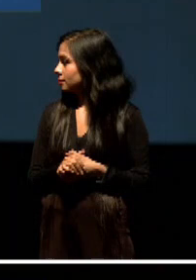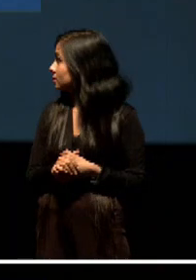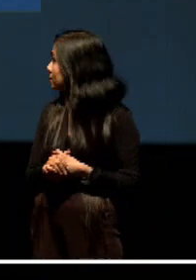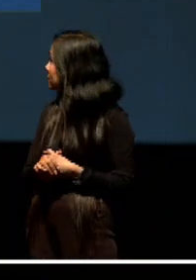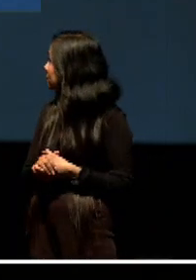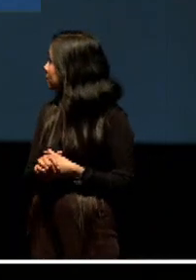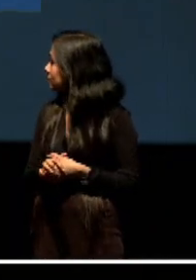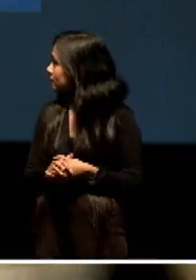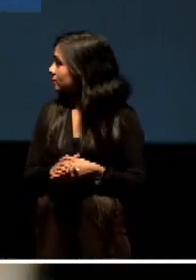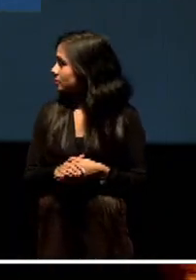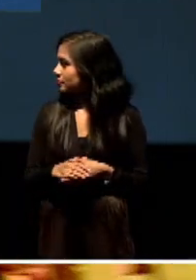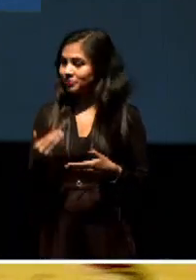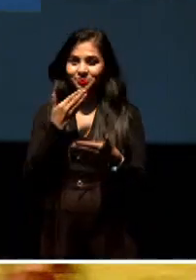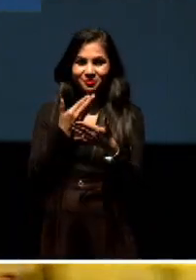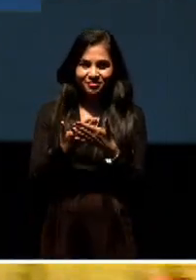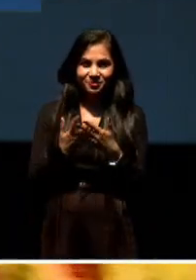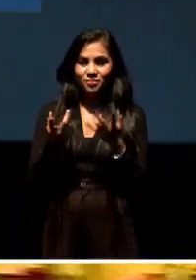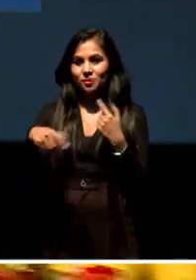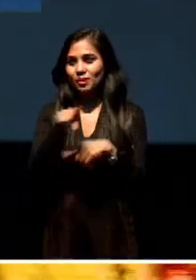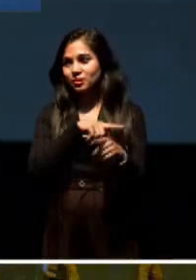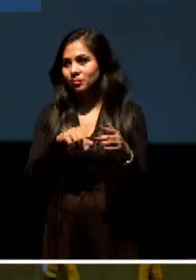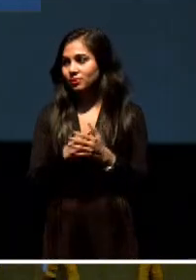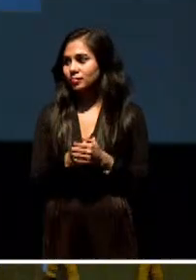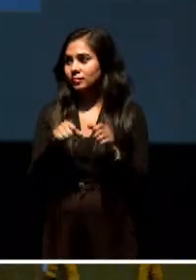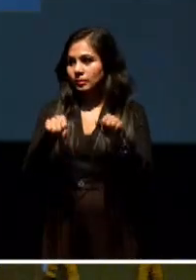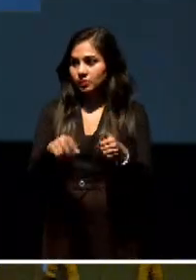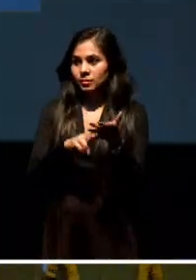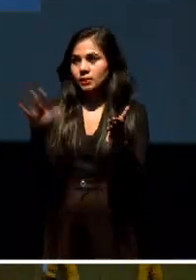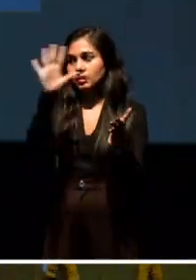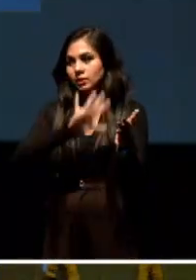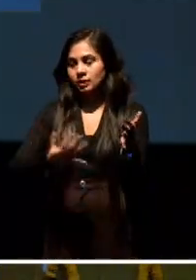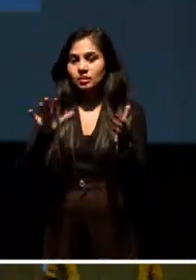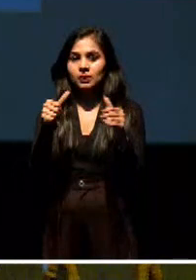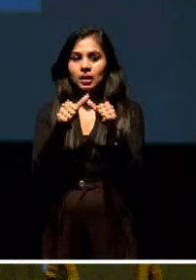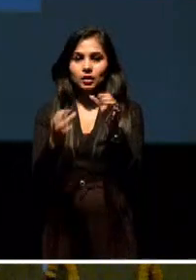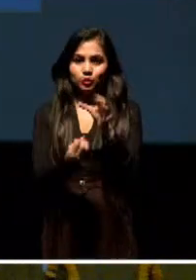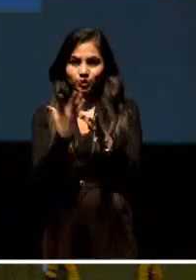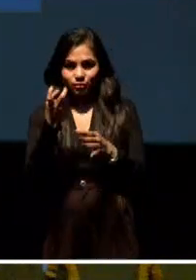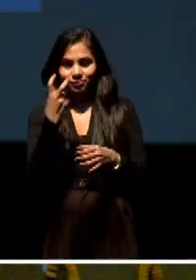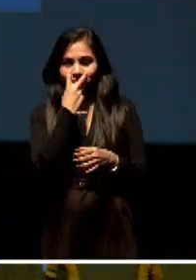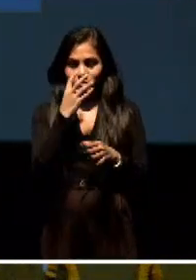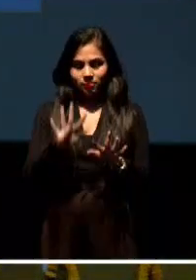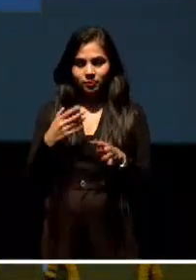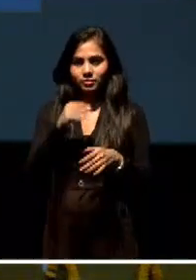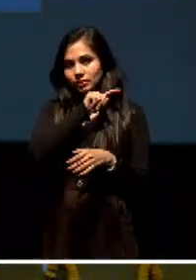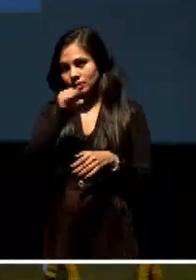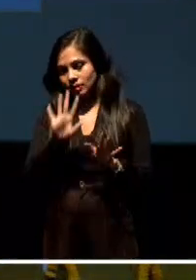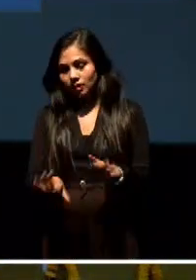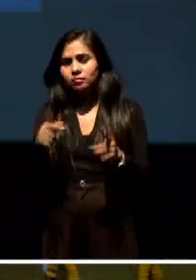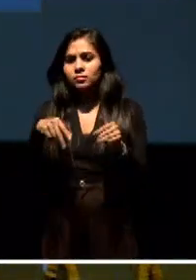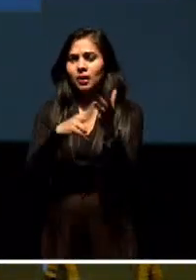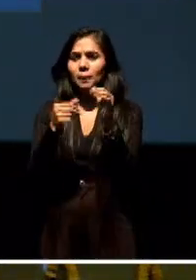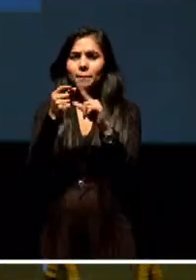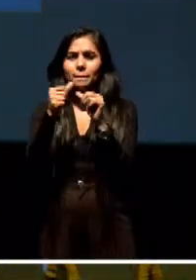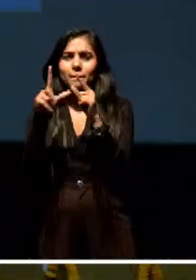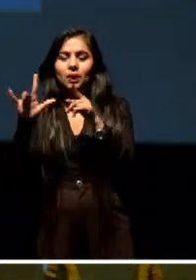Yeah, thank you very much. Yes, I am from National Association for the Blind, but I think I'm in this panel because of the